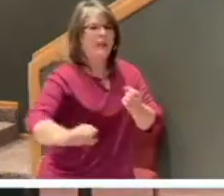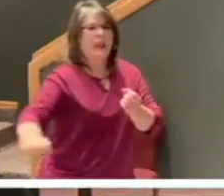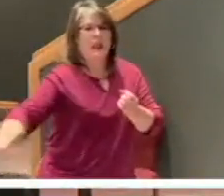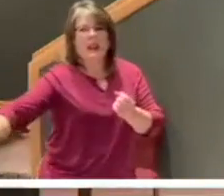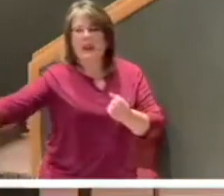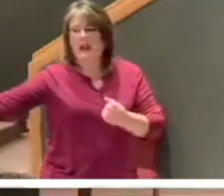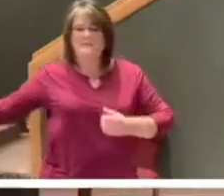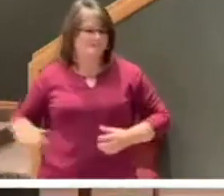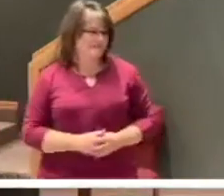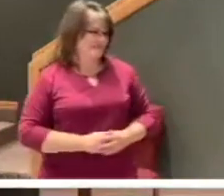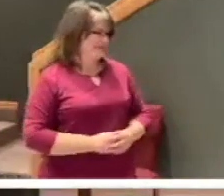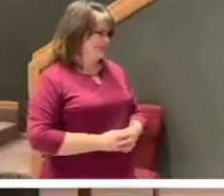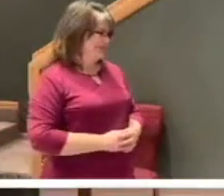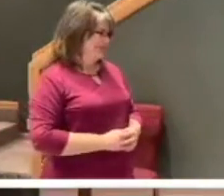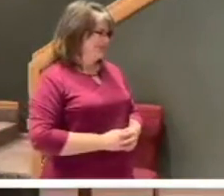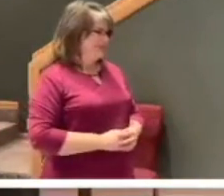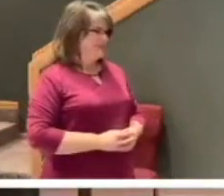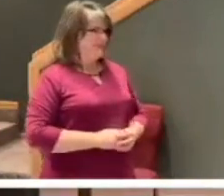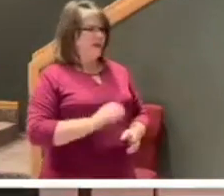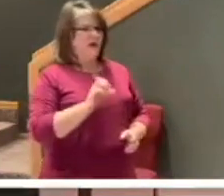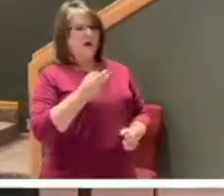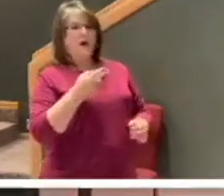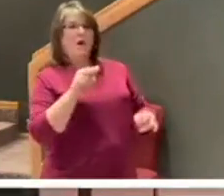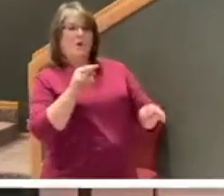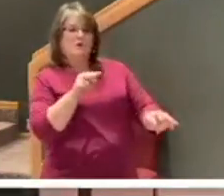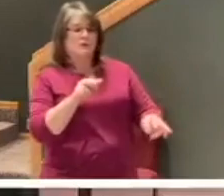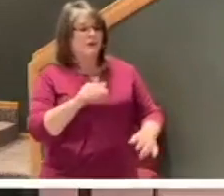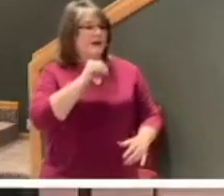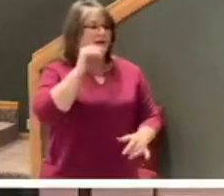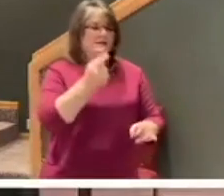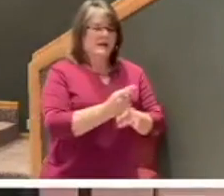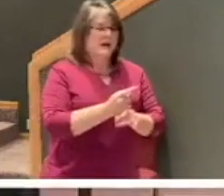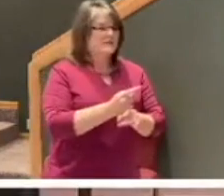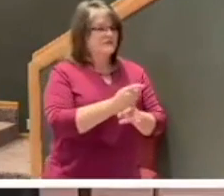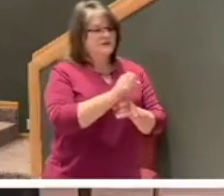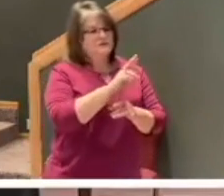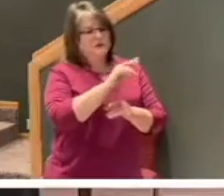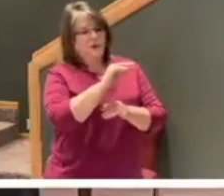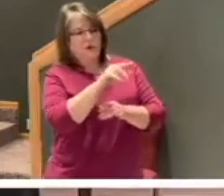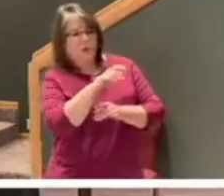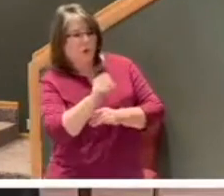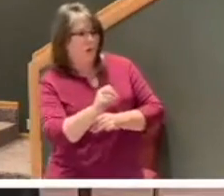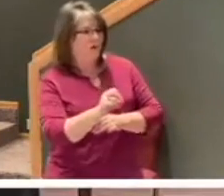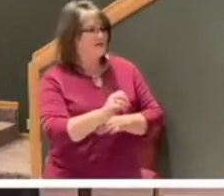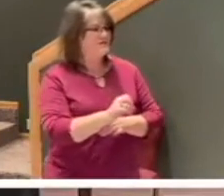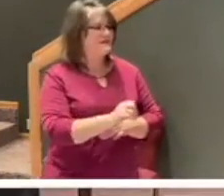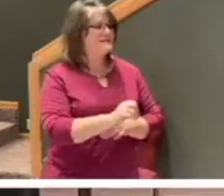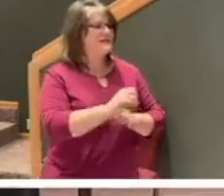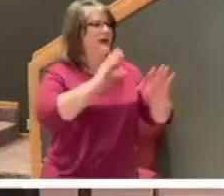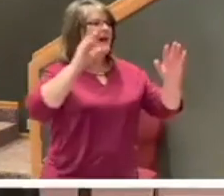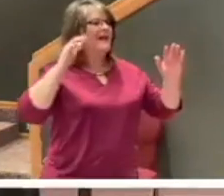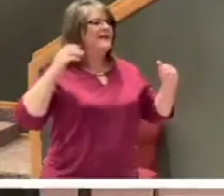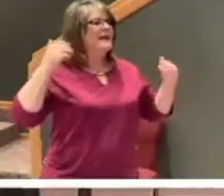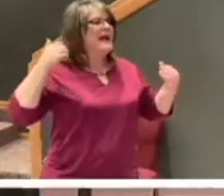blah. Oh, look, that's not just orange. It's angelic